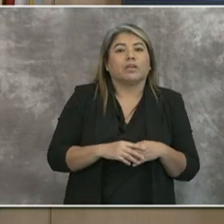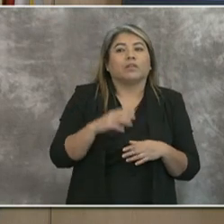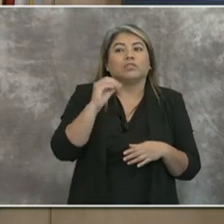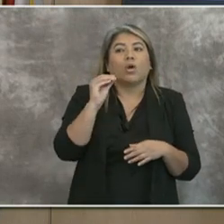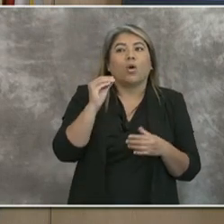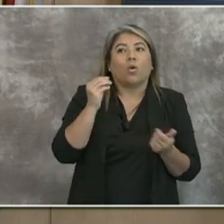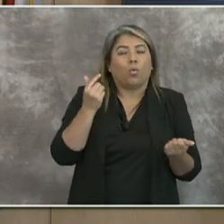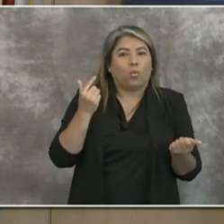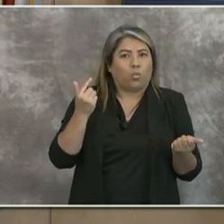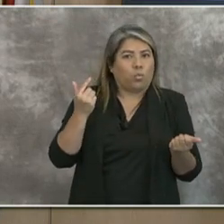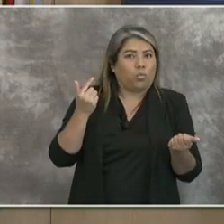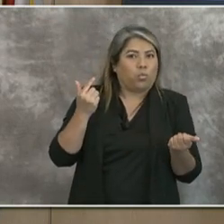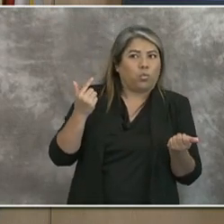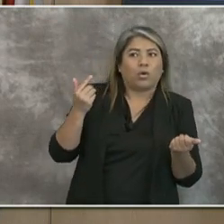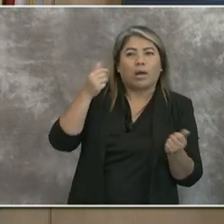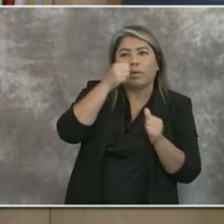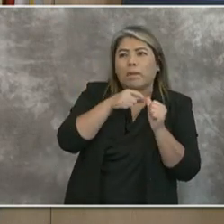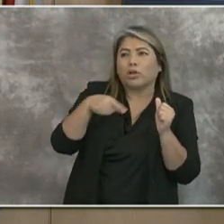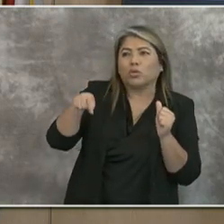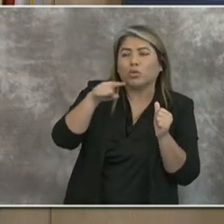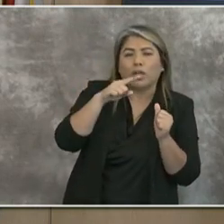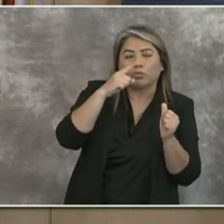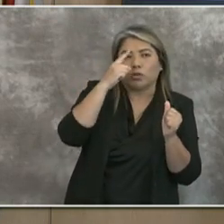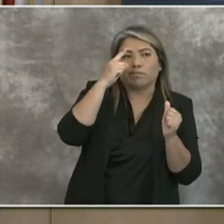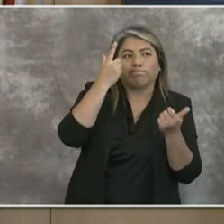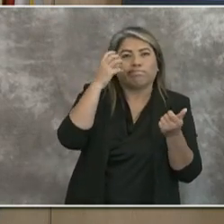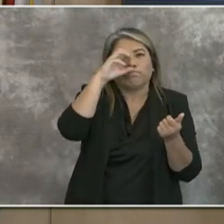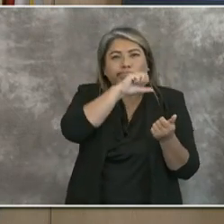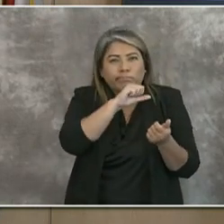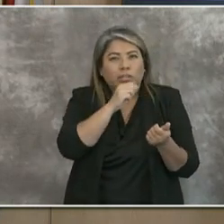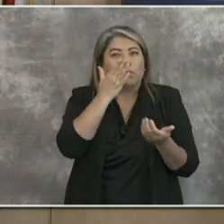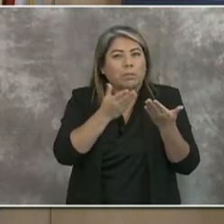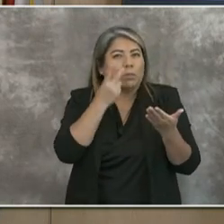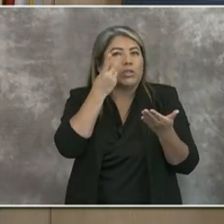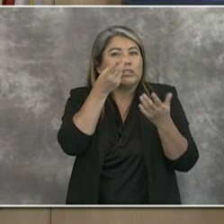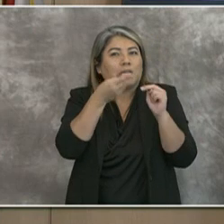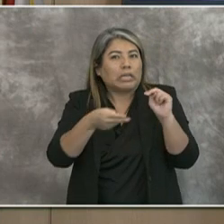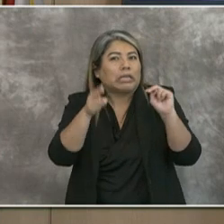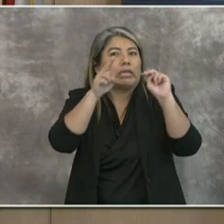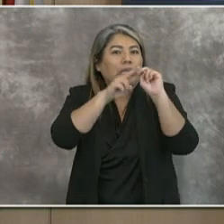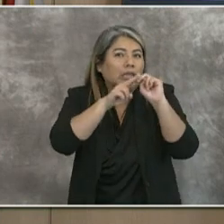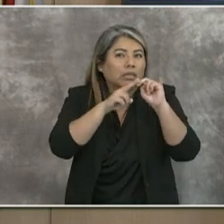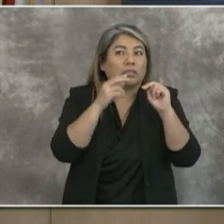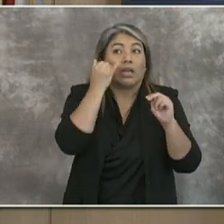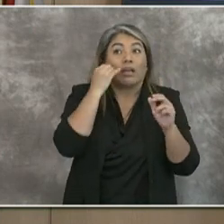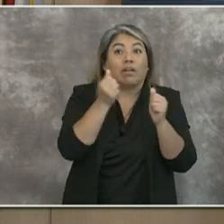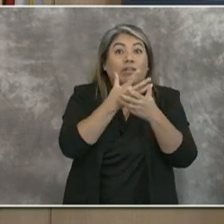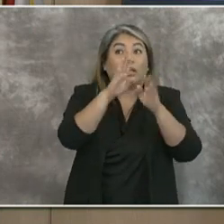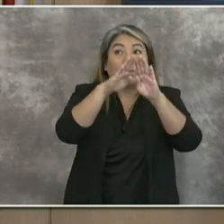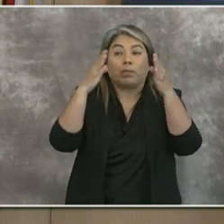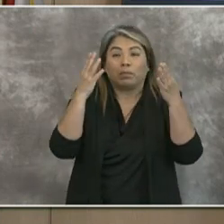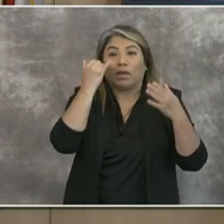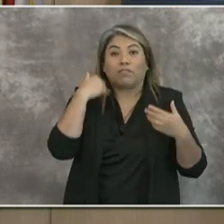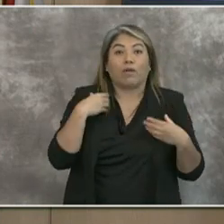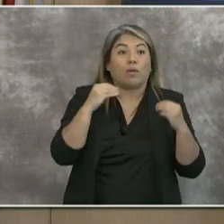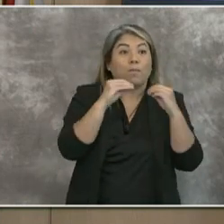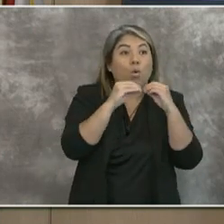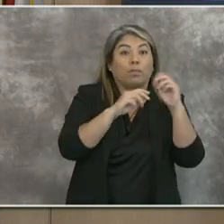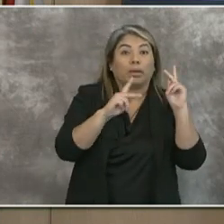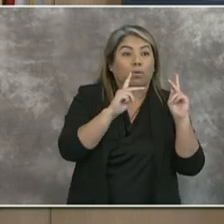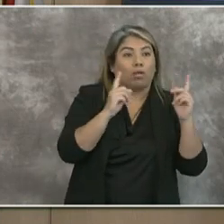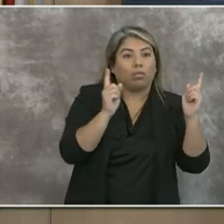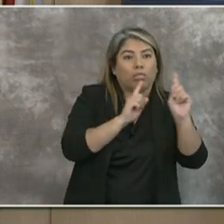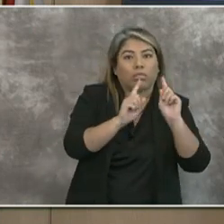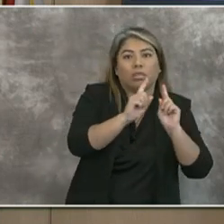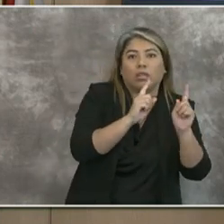aren't we, I remember you guys all speculating that we would see an increase in cases with everything reopened and we had more social contact.